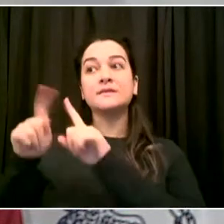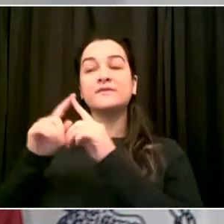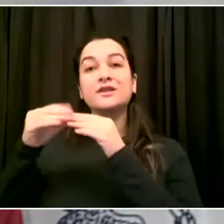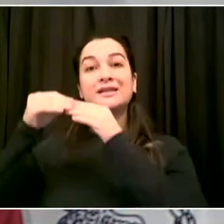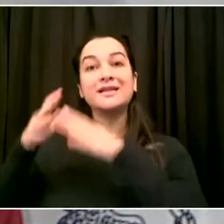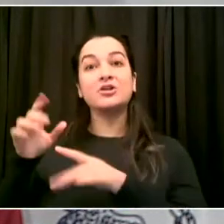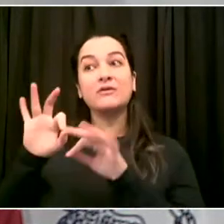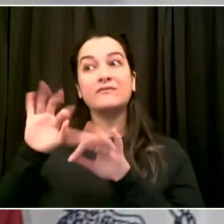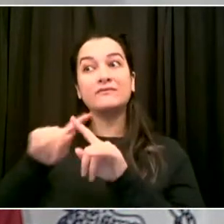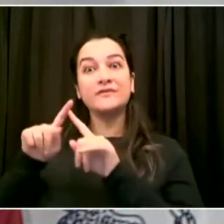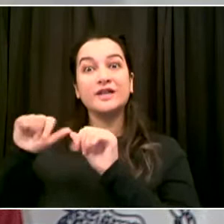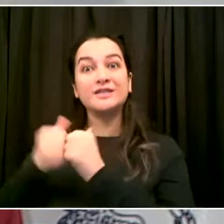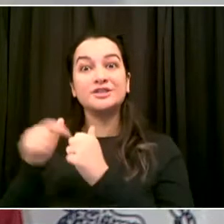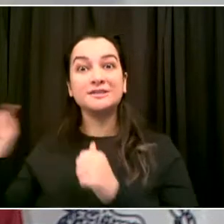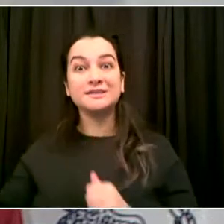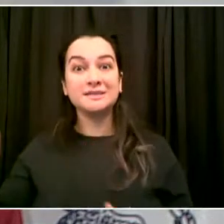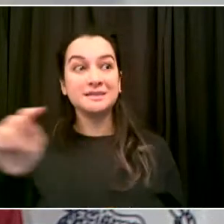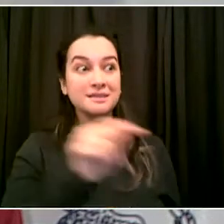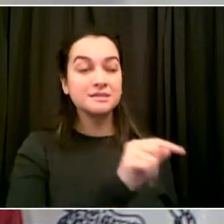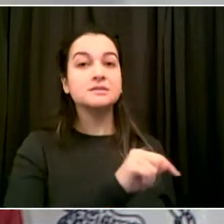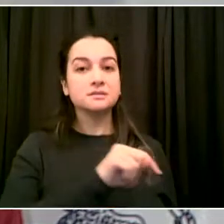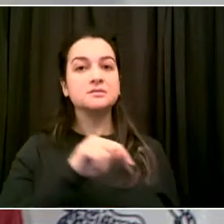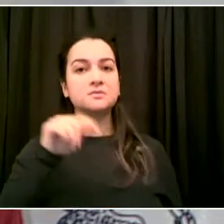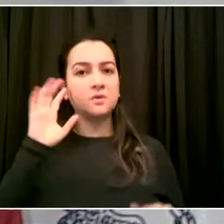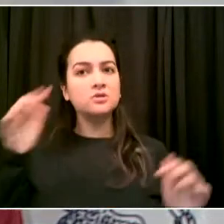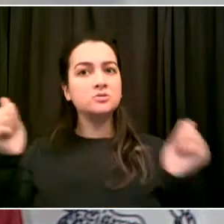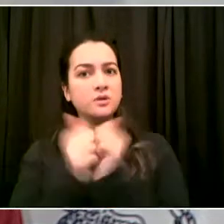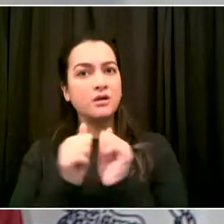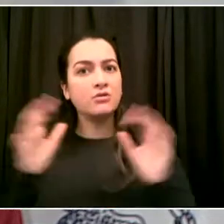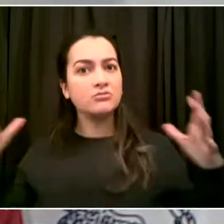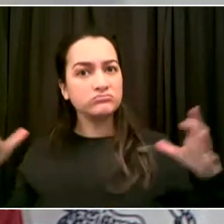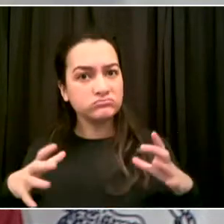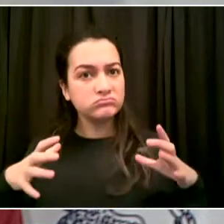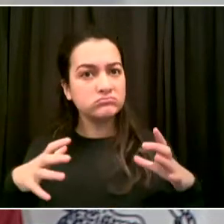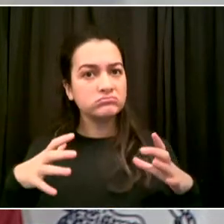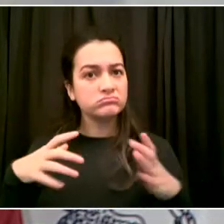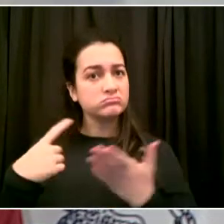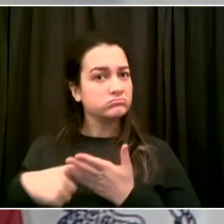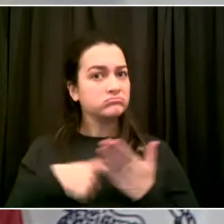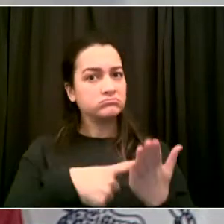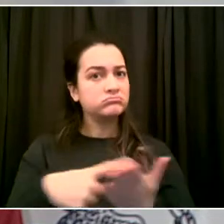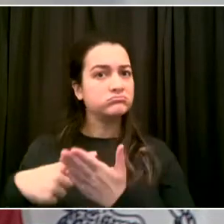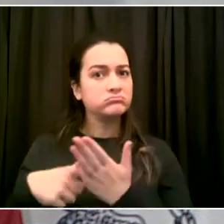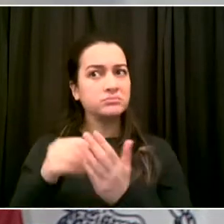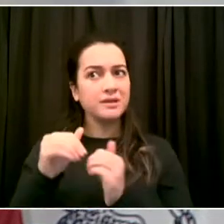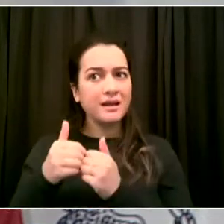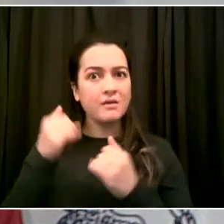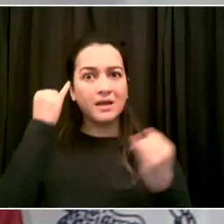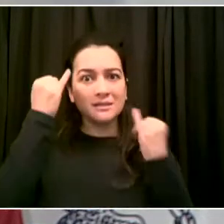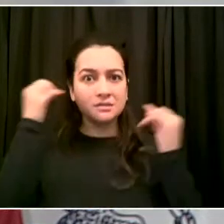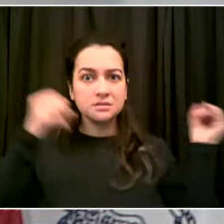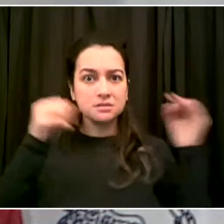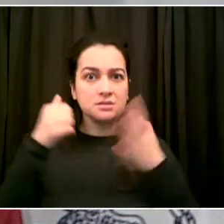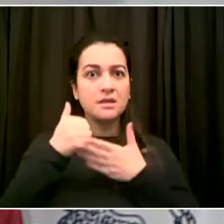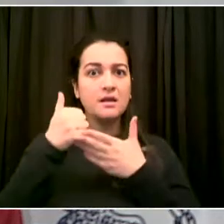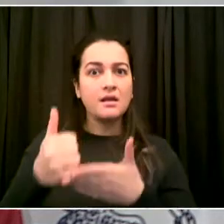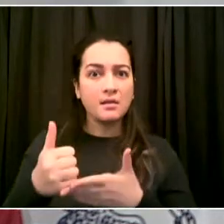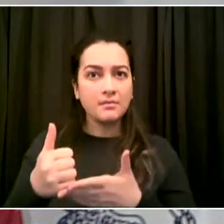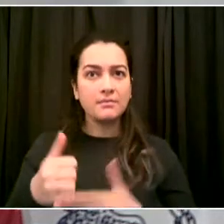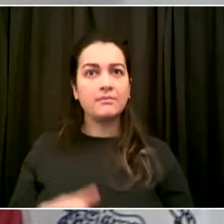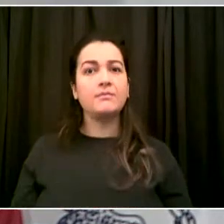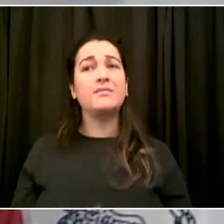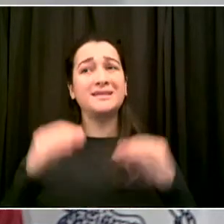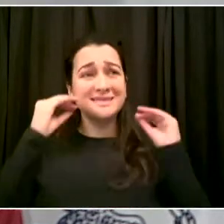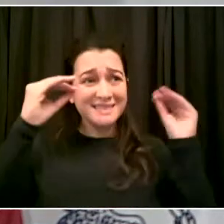matters here. So it's the positive messages always help. Educating communities, including what we can do